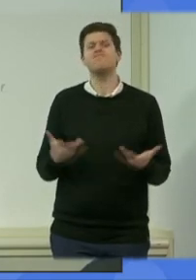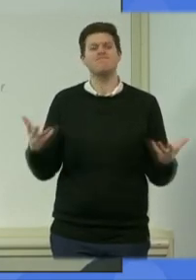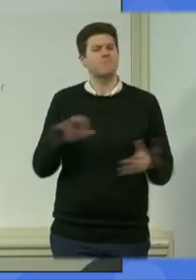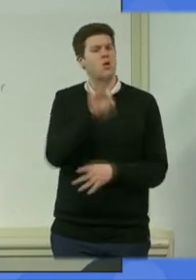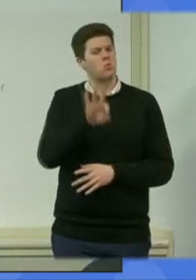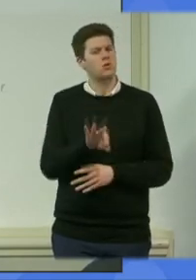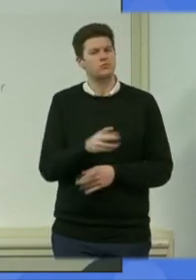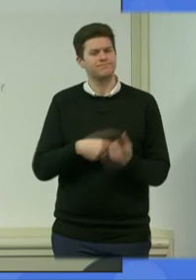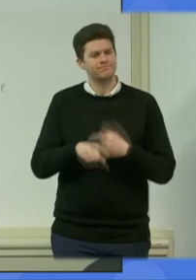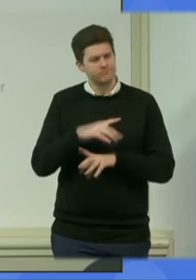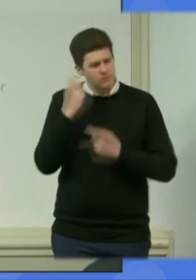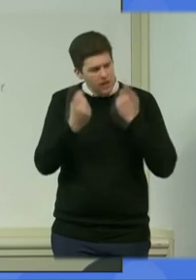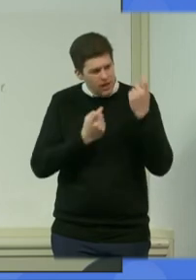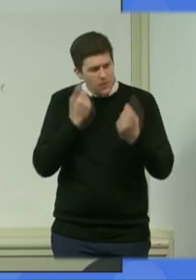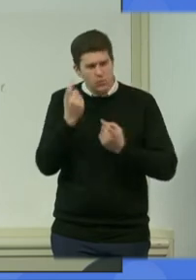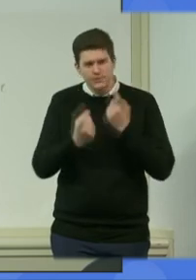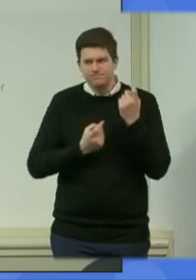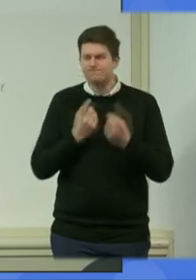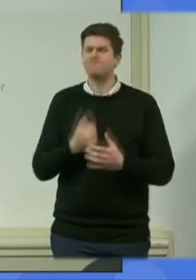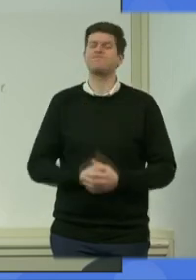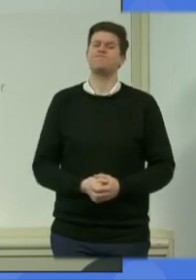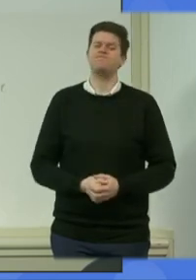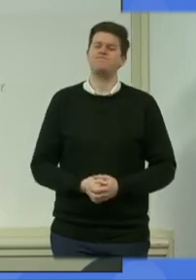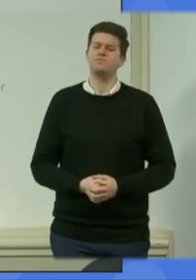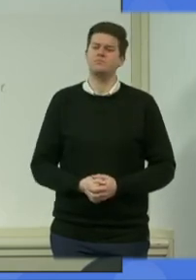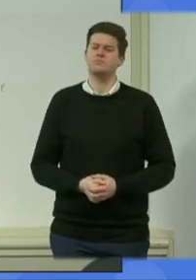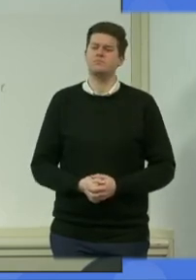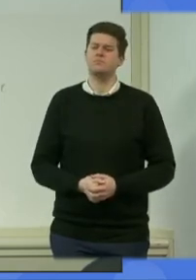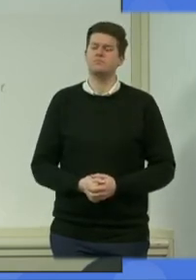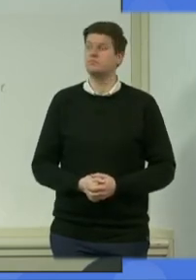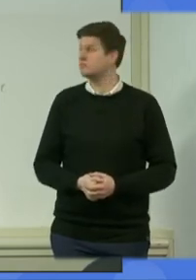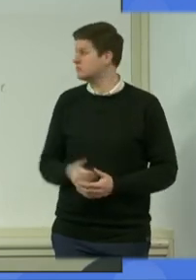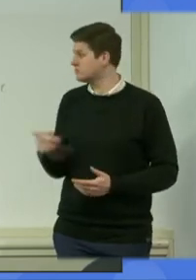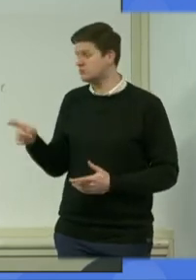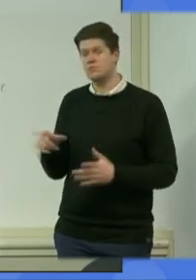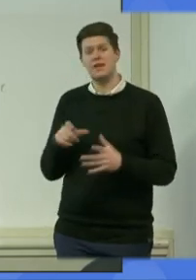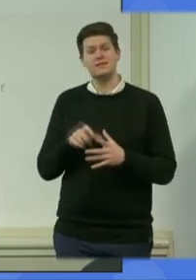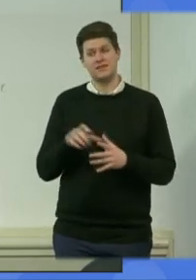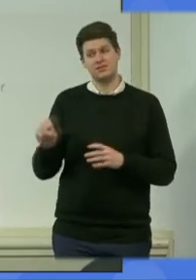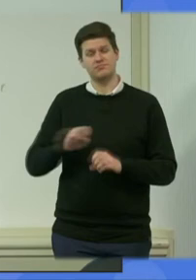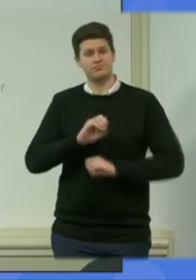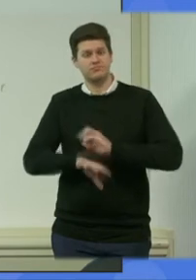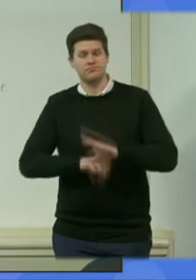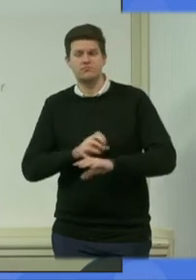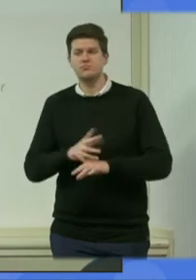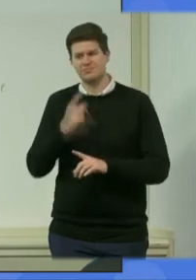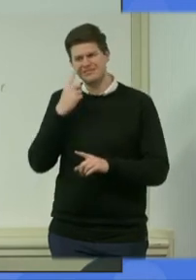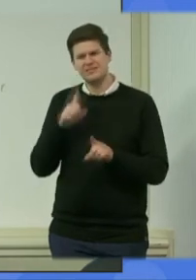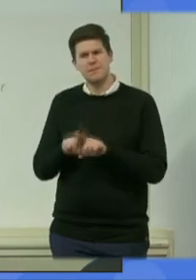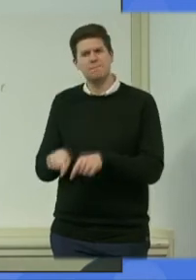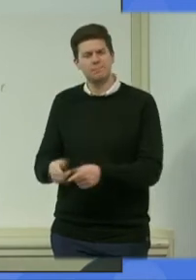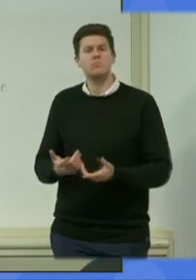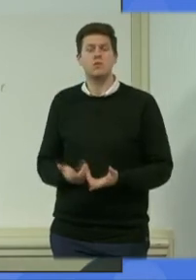face. In terms of, you've seen some of this from David's slide, but across the UK, we don't tax as much as other